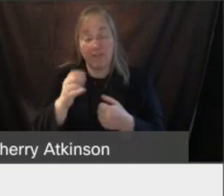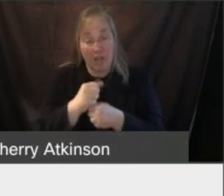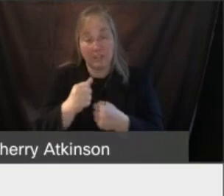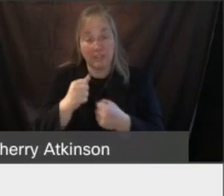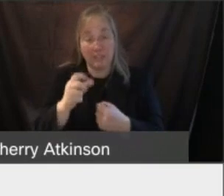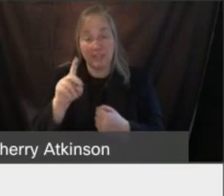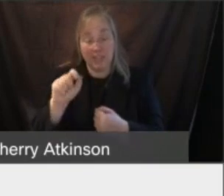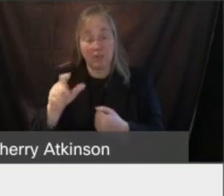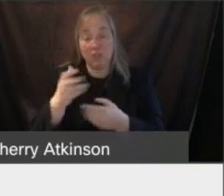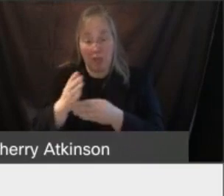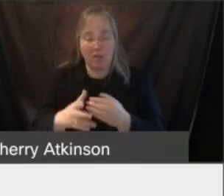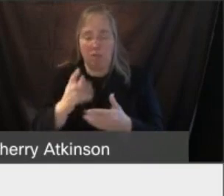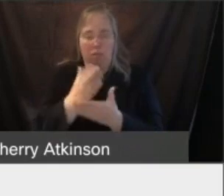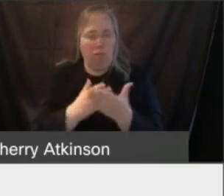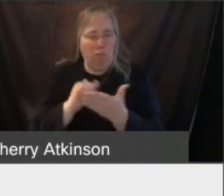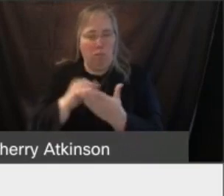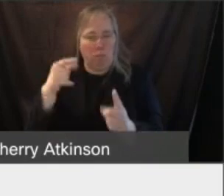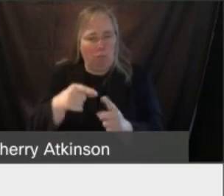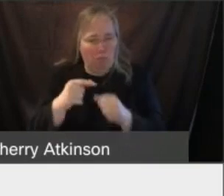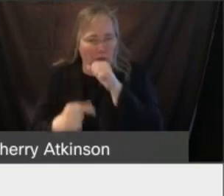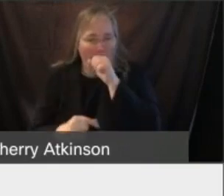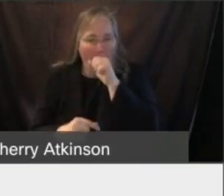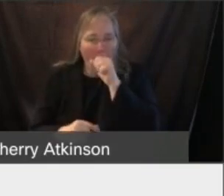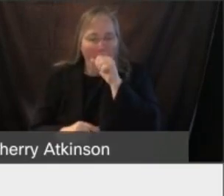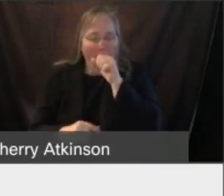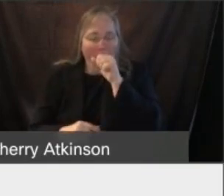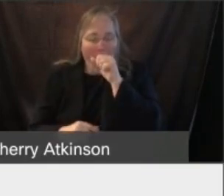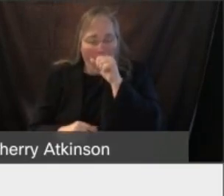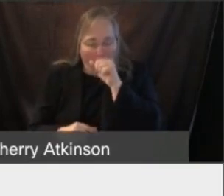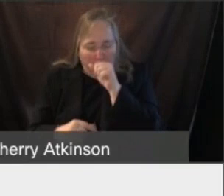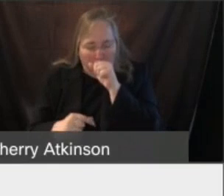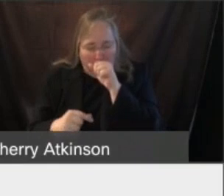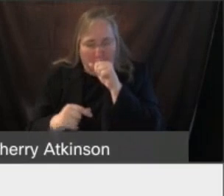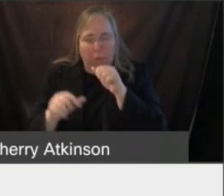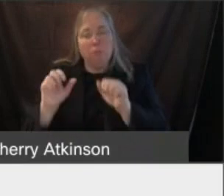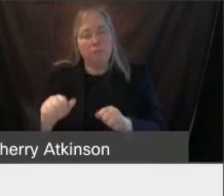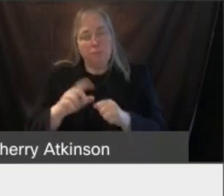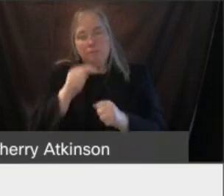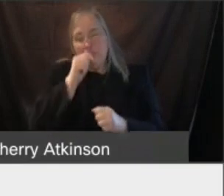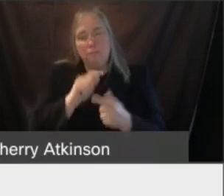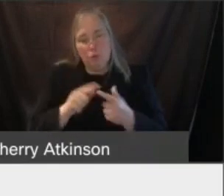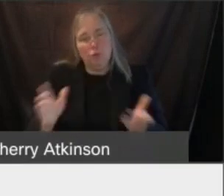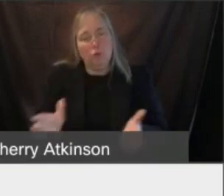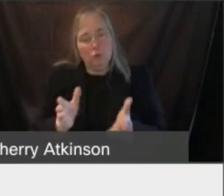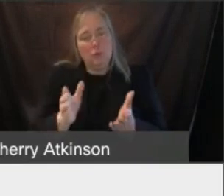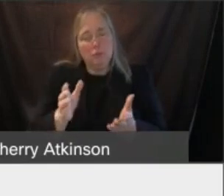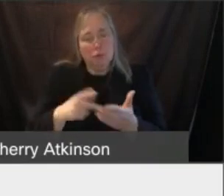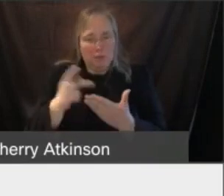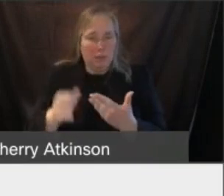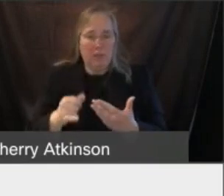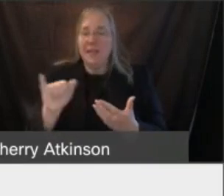and the patience to nurture projects, right? I mean, it's like growing a garden. Somebody has